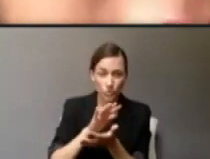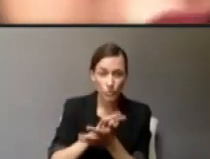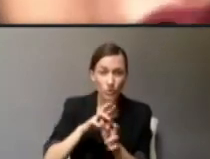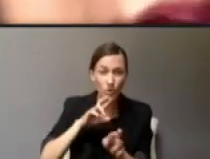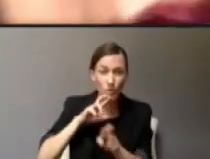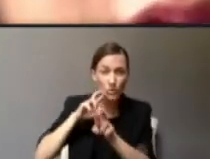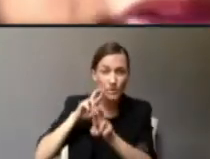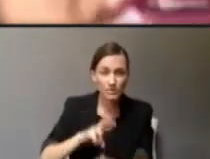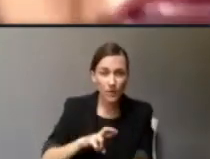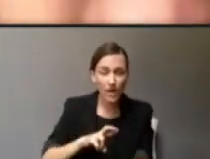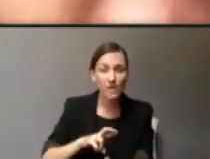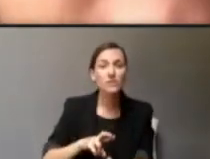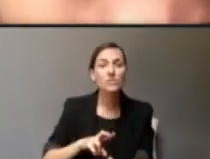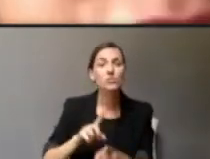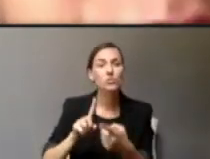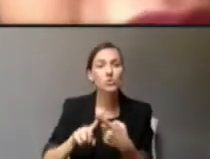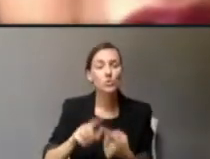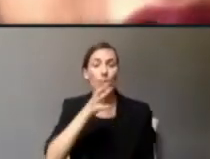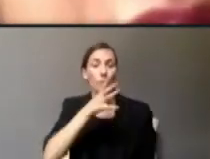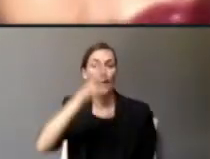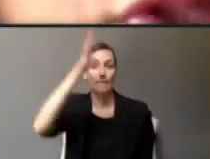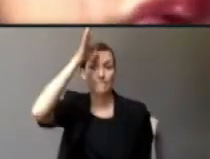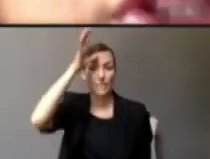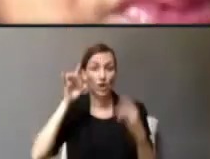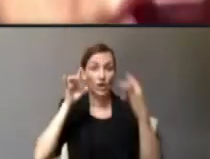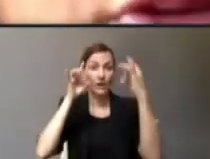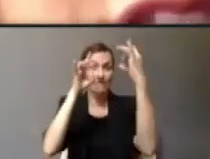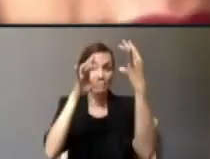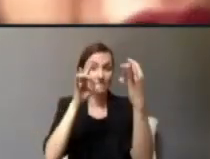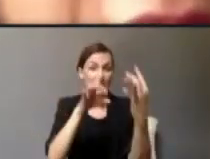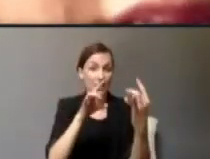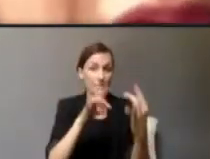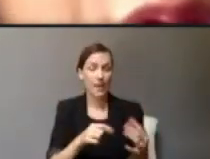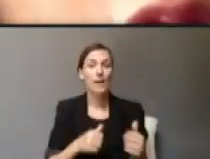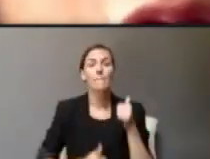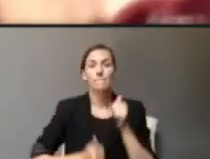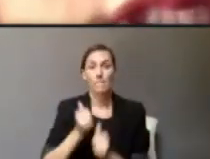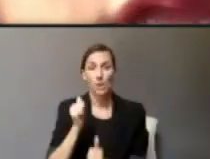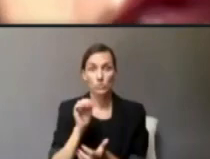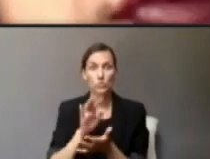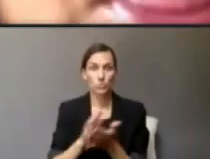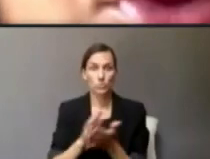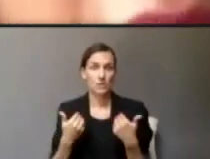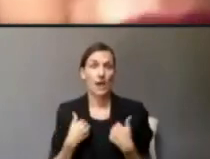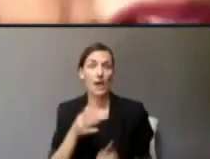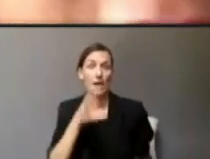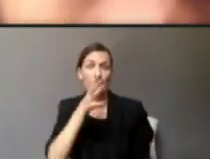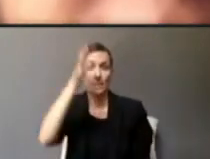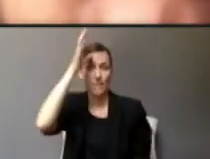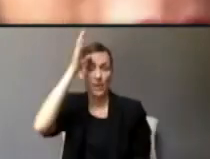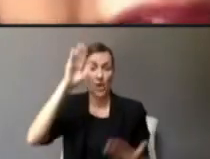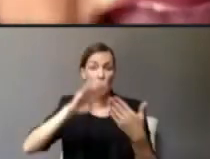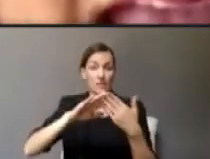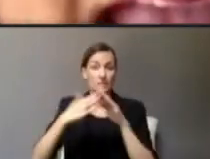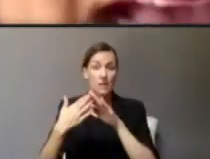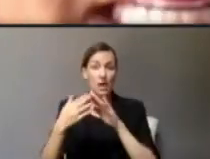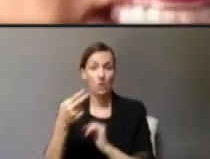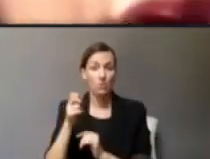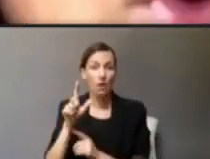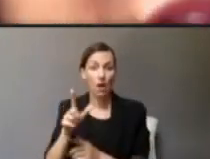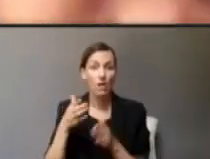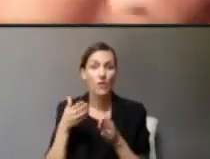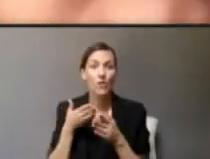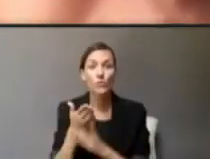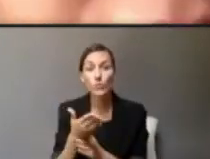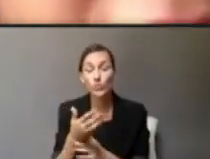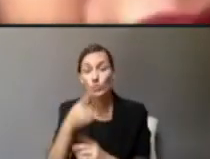parent feedback, which most schools have been hosting parent town halls throughout the summer, and